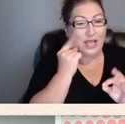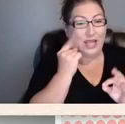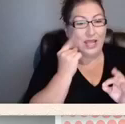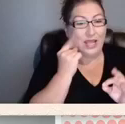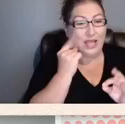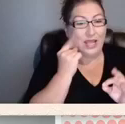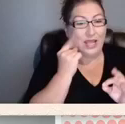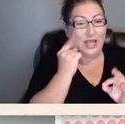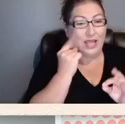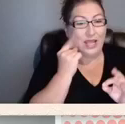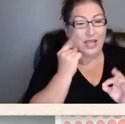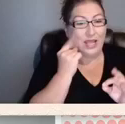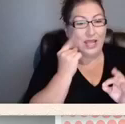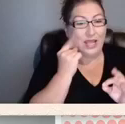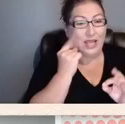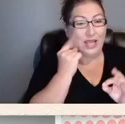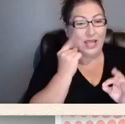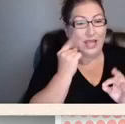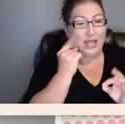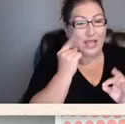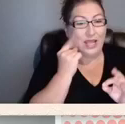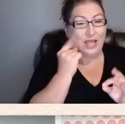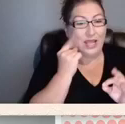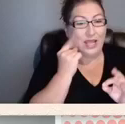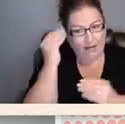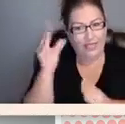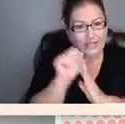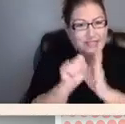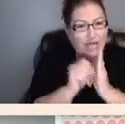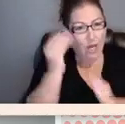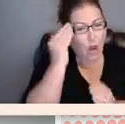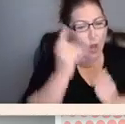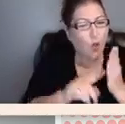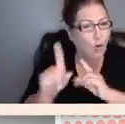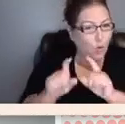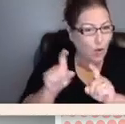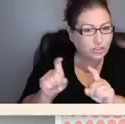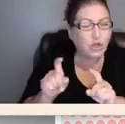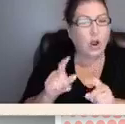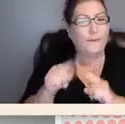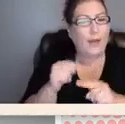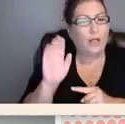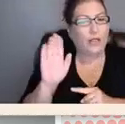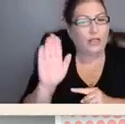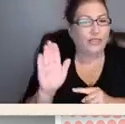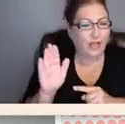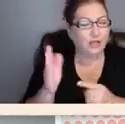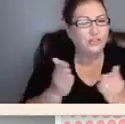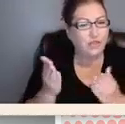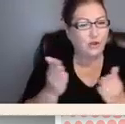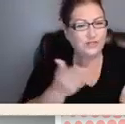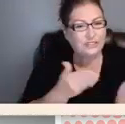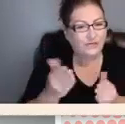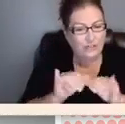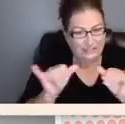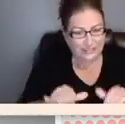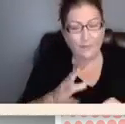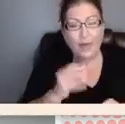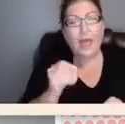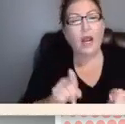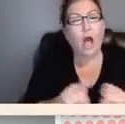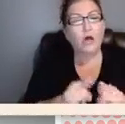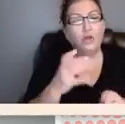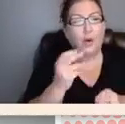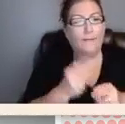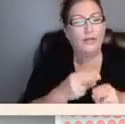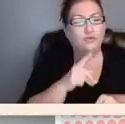know how we're doing and let the state know what your questions are about their service delivery system. And the other thing I want to mention real quick is we're going to be back